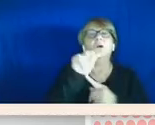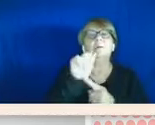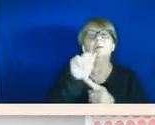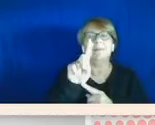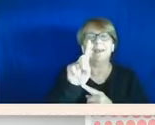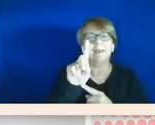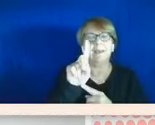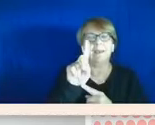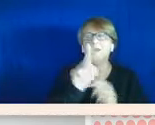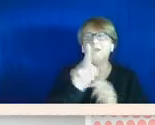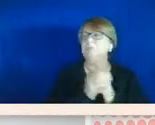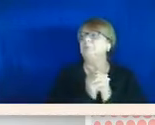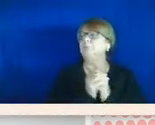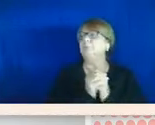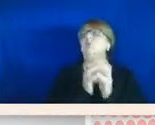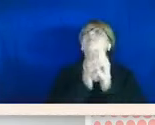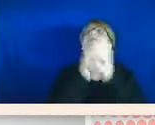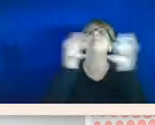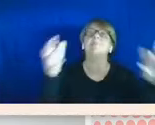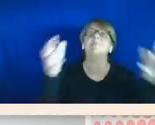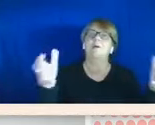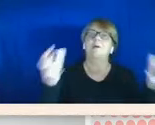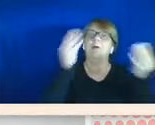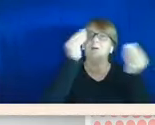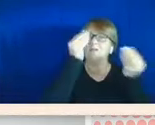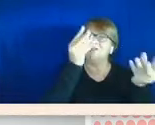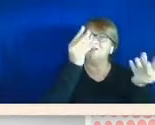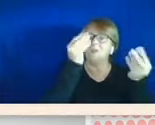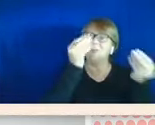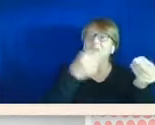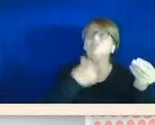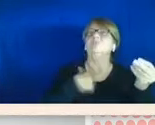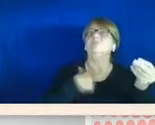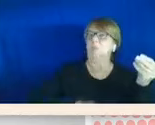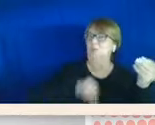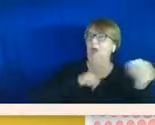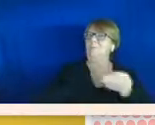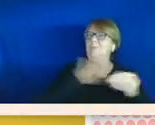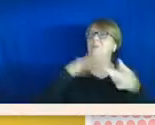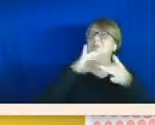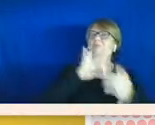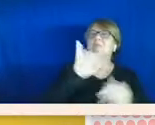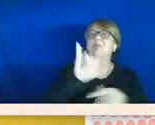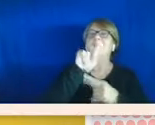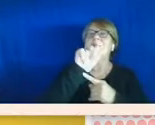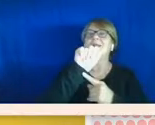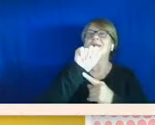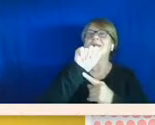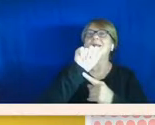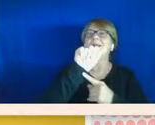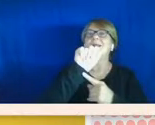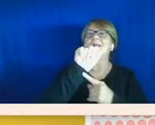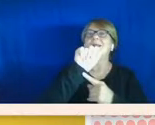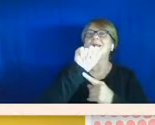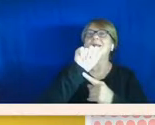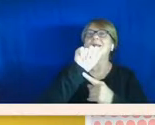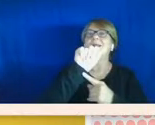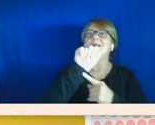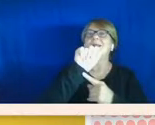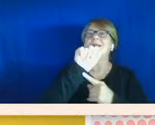a lot of information. I'm a proud member of NAD, and there's a wealth of information here for you to